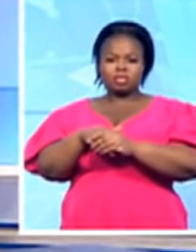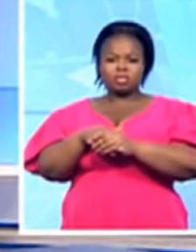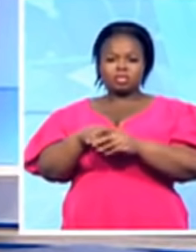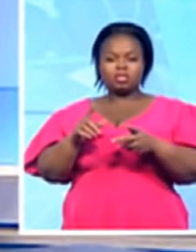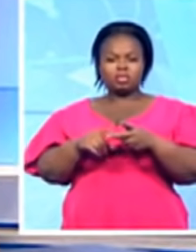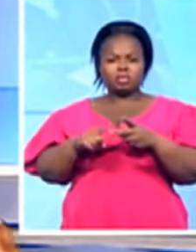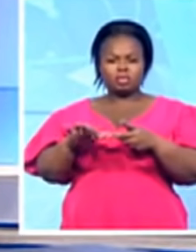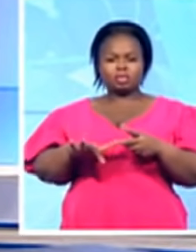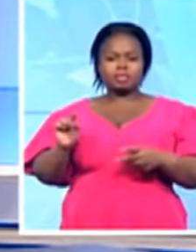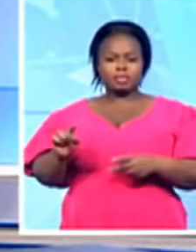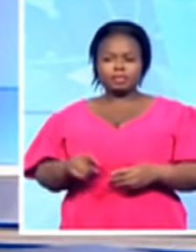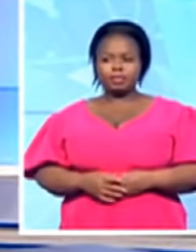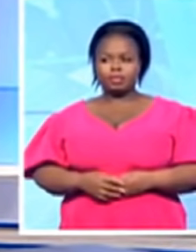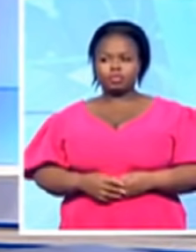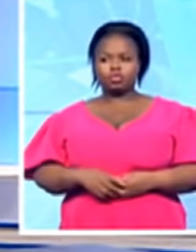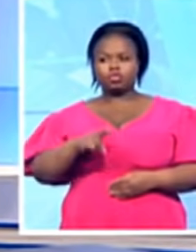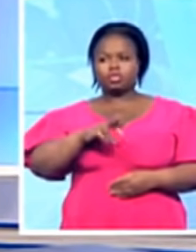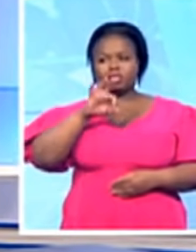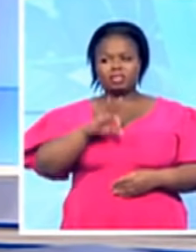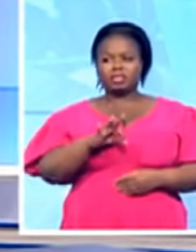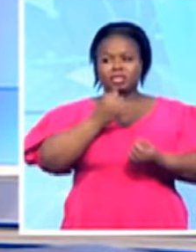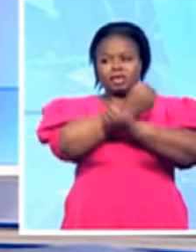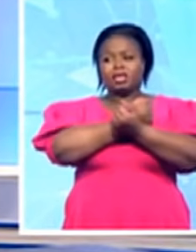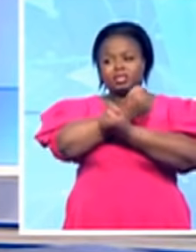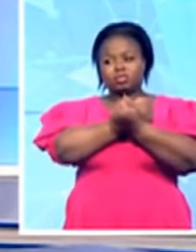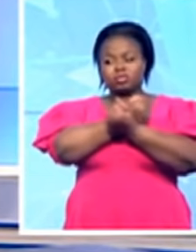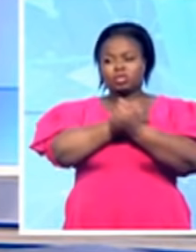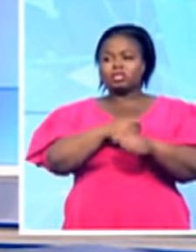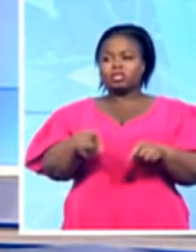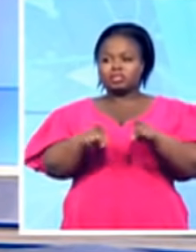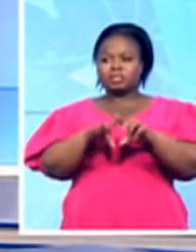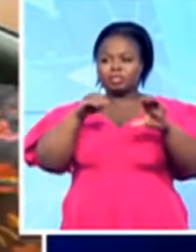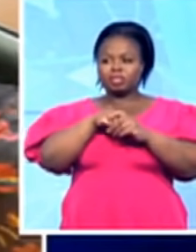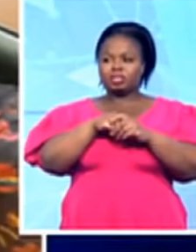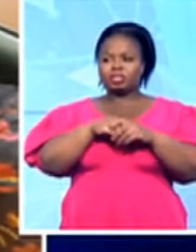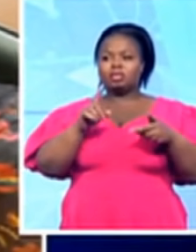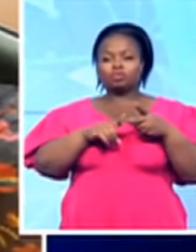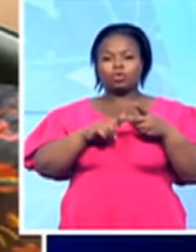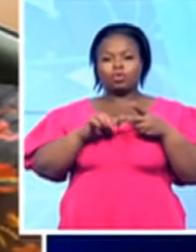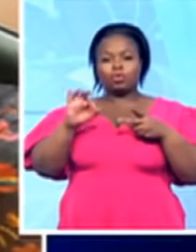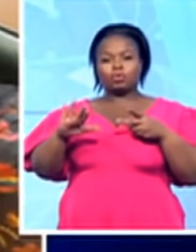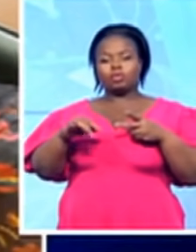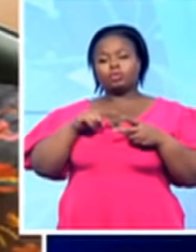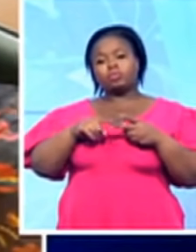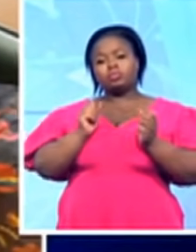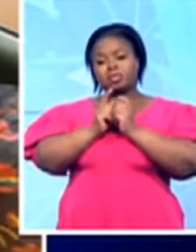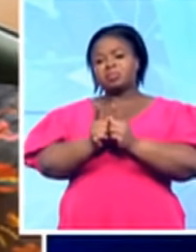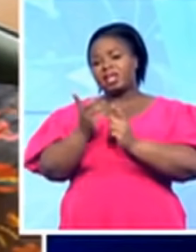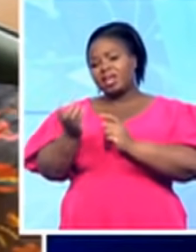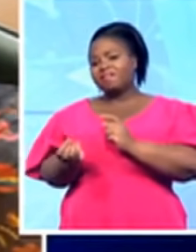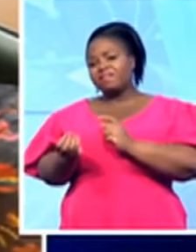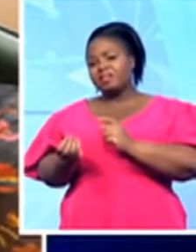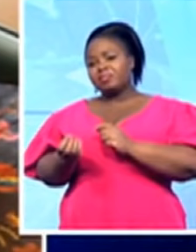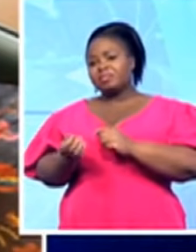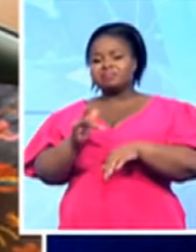trucks, including a tanker. Any reports of any injuries? No, fortunately, there have been no injuries reported from the scene